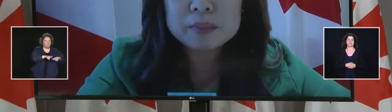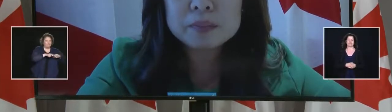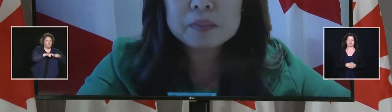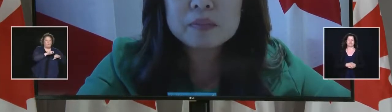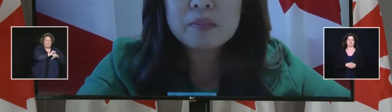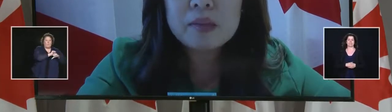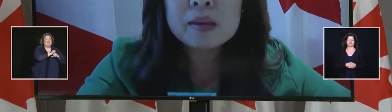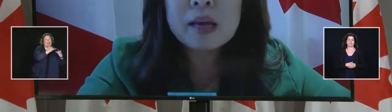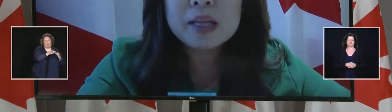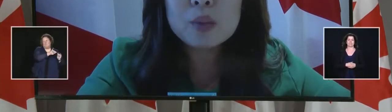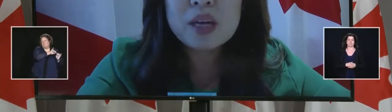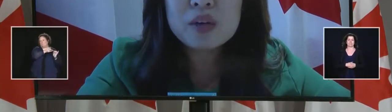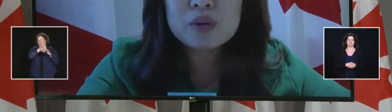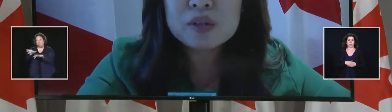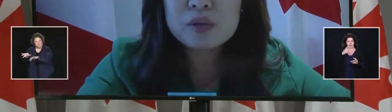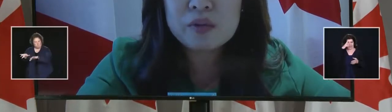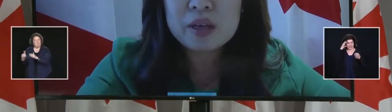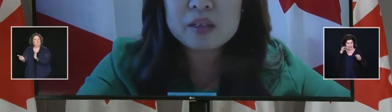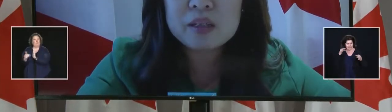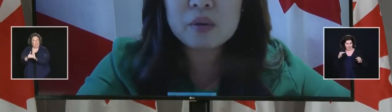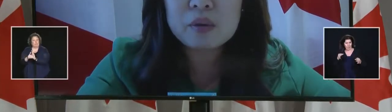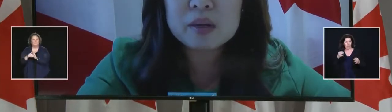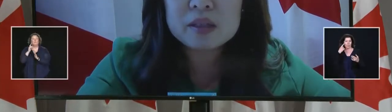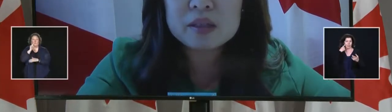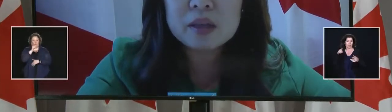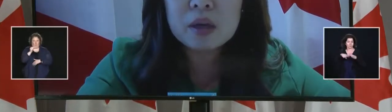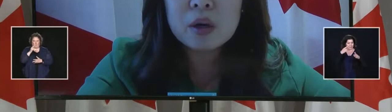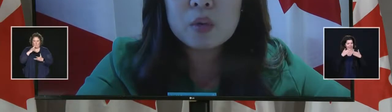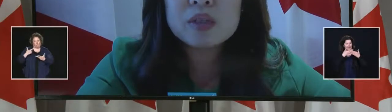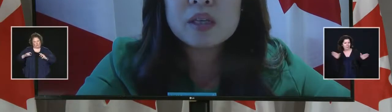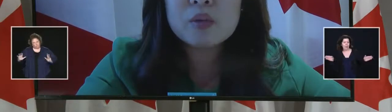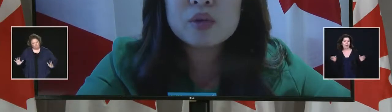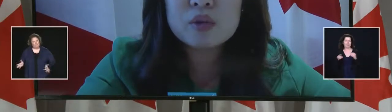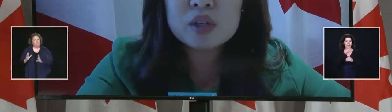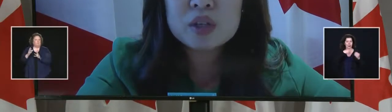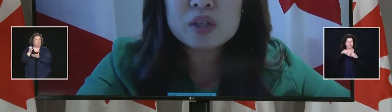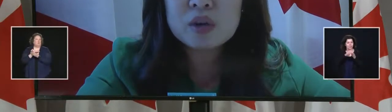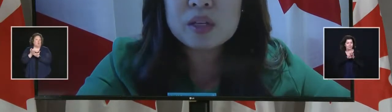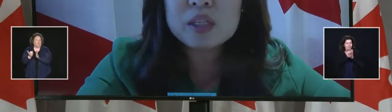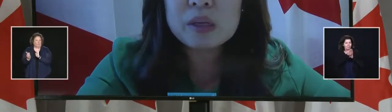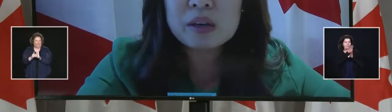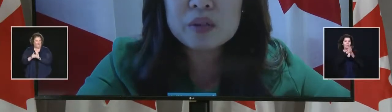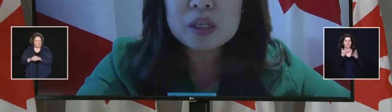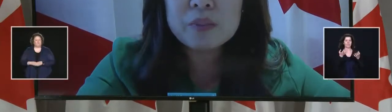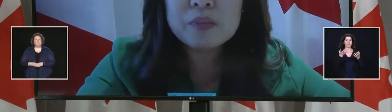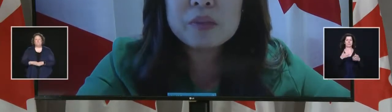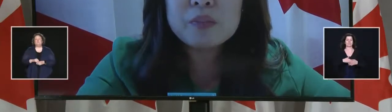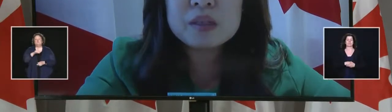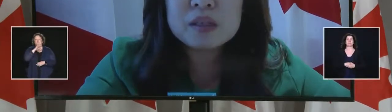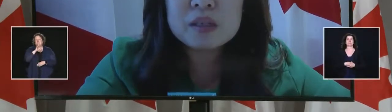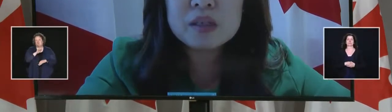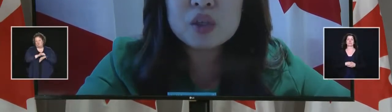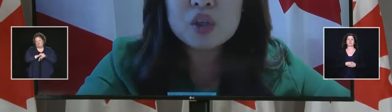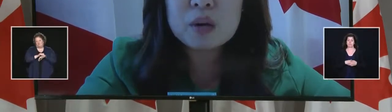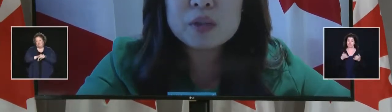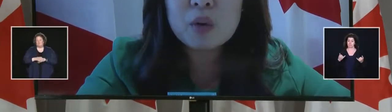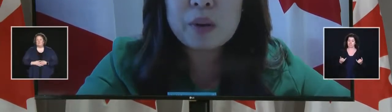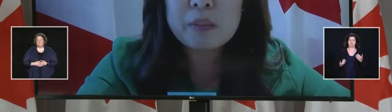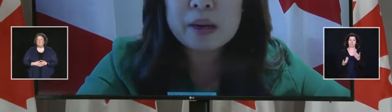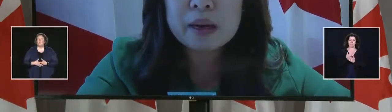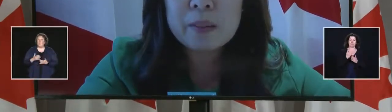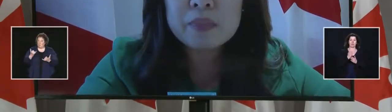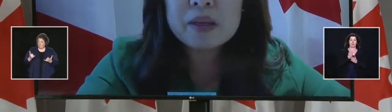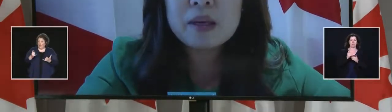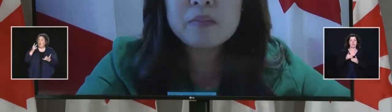économie. As we enter this new phase of the crisis, we're seeing restrictions starting to be lifted, businesses and shops